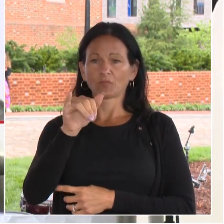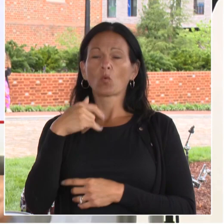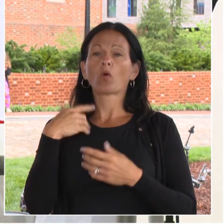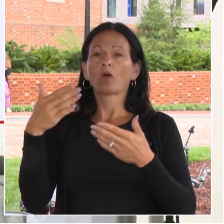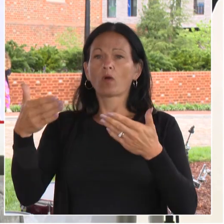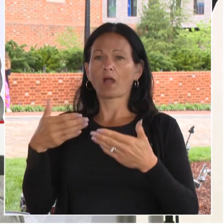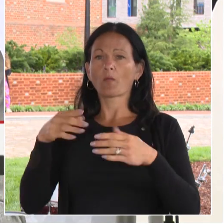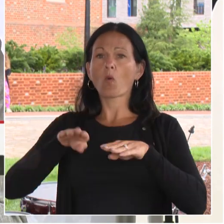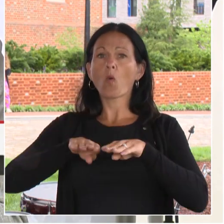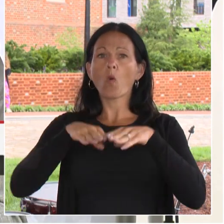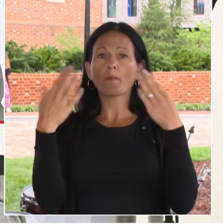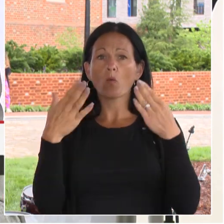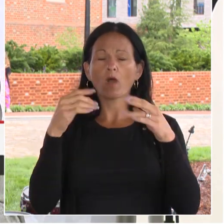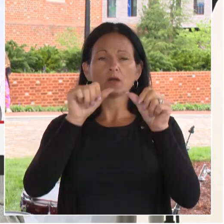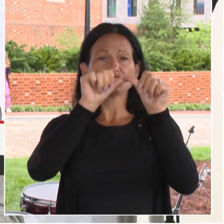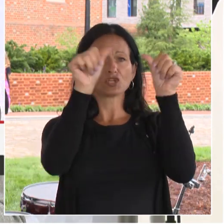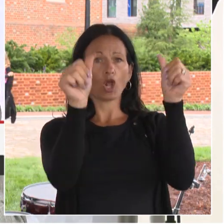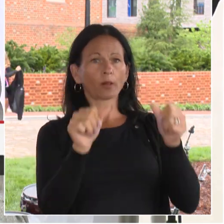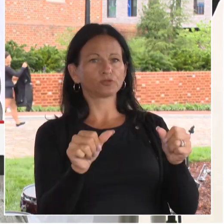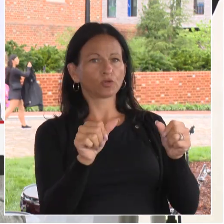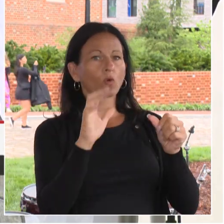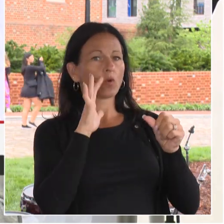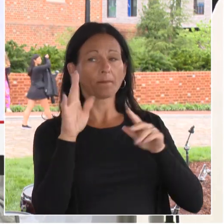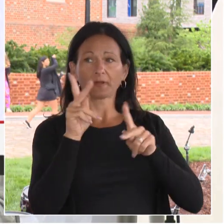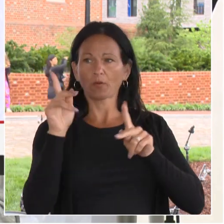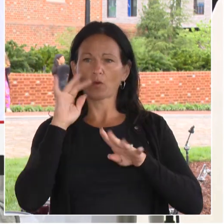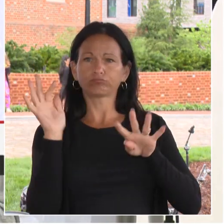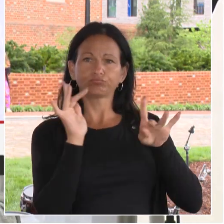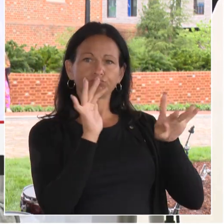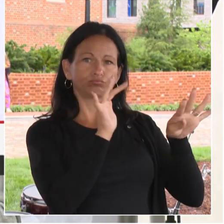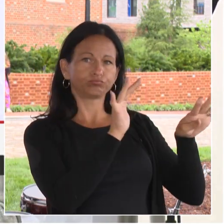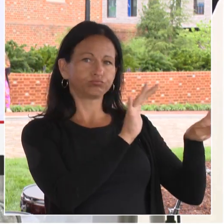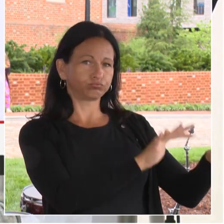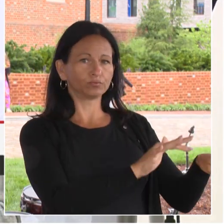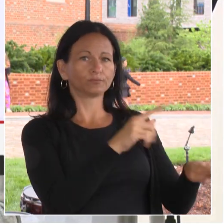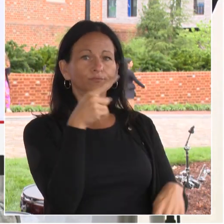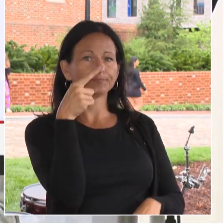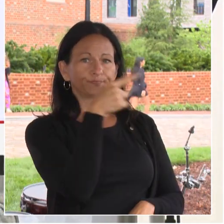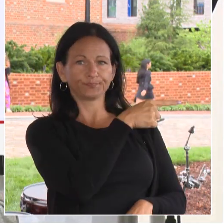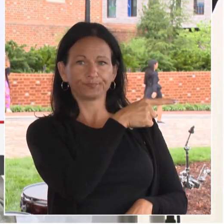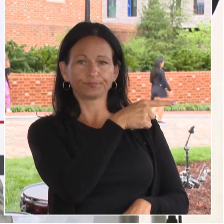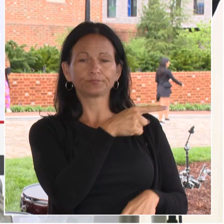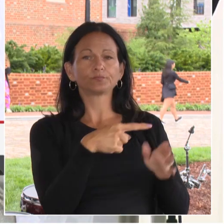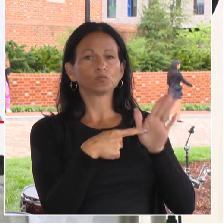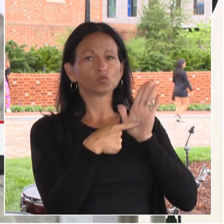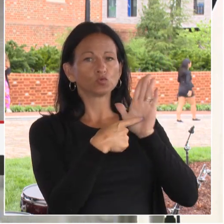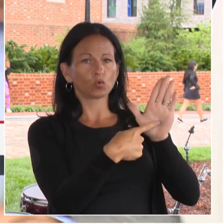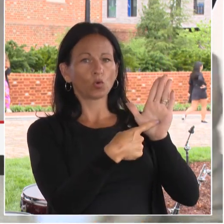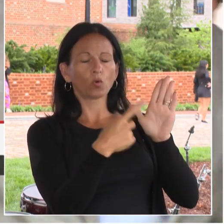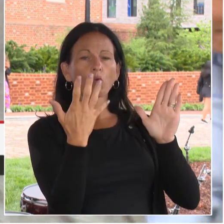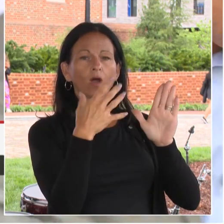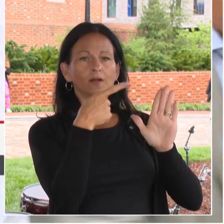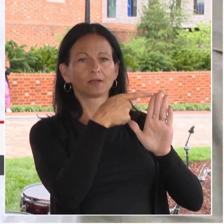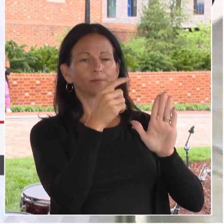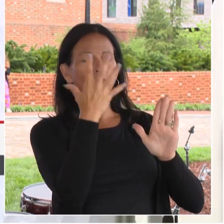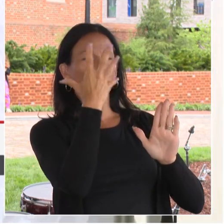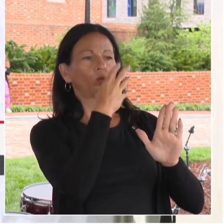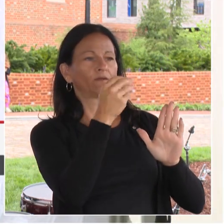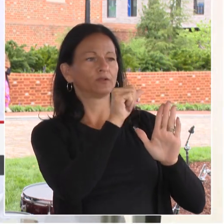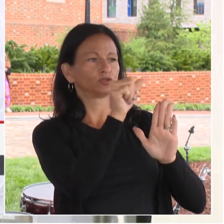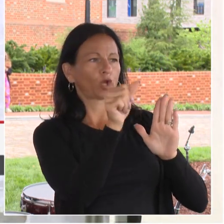over and unveil the new beautiful work of art that Zach has brought to this community. Zach?